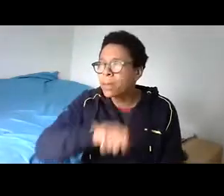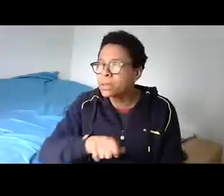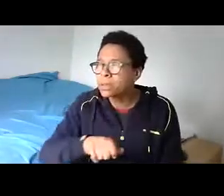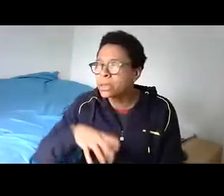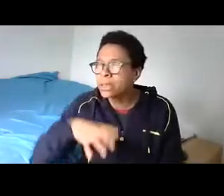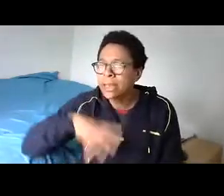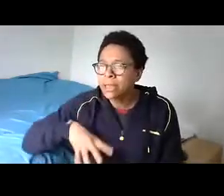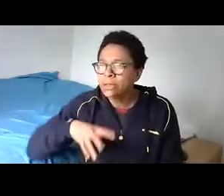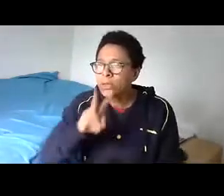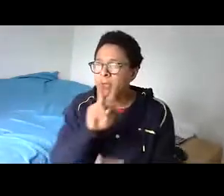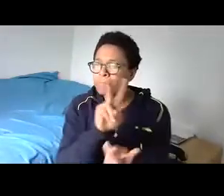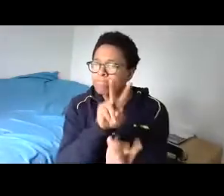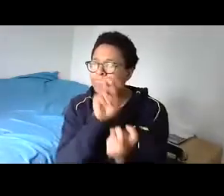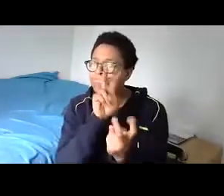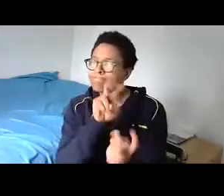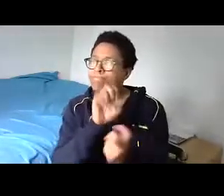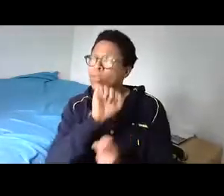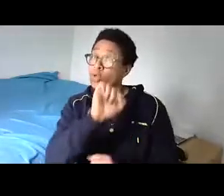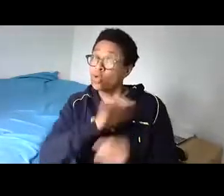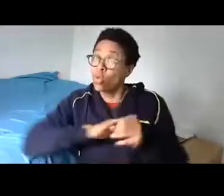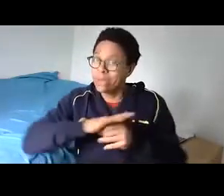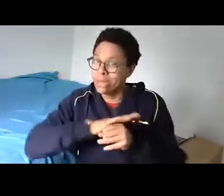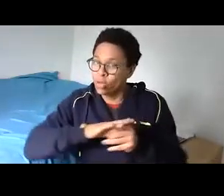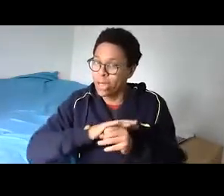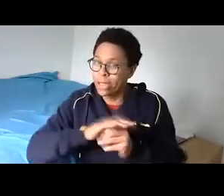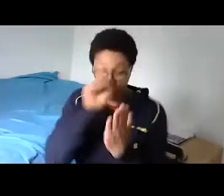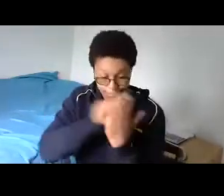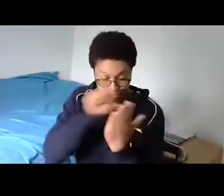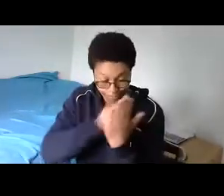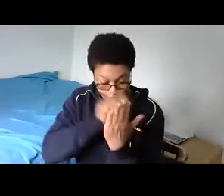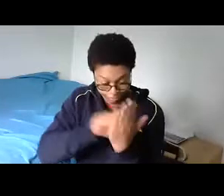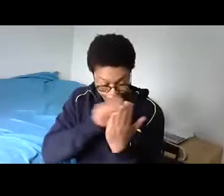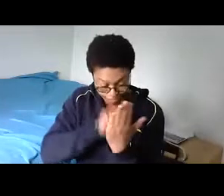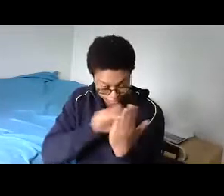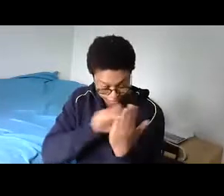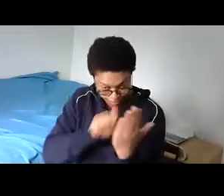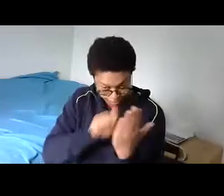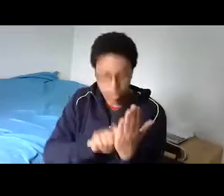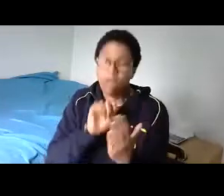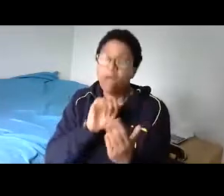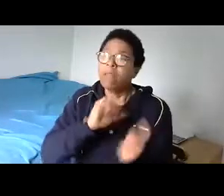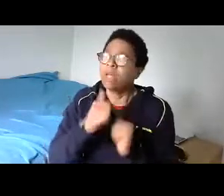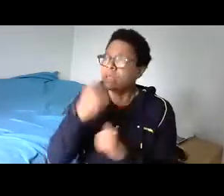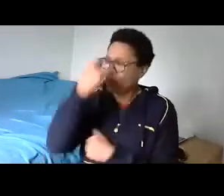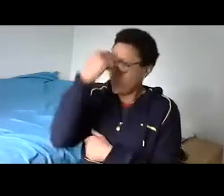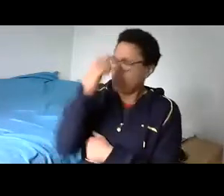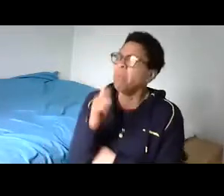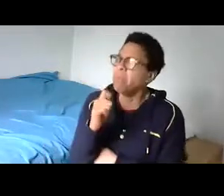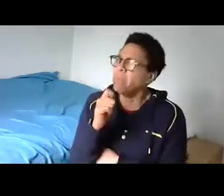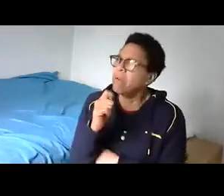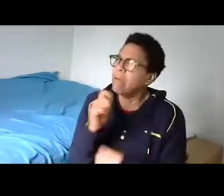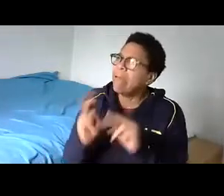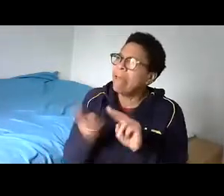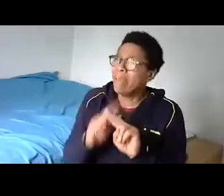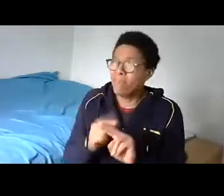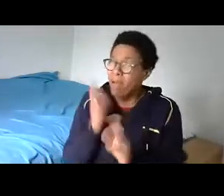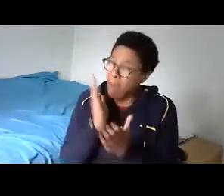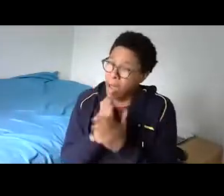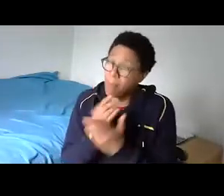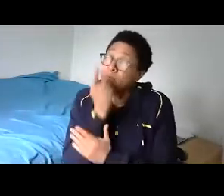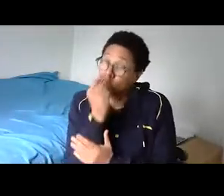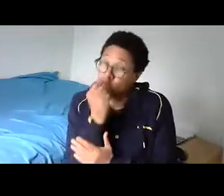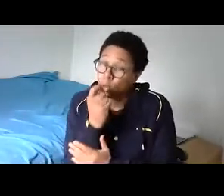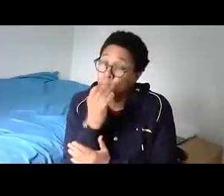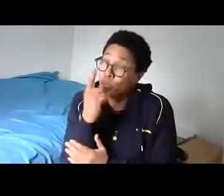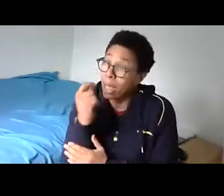to what you say in the greater detail and see whether realistically you will get anything from social services, because I